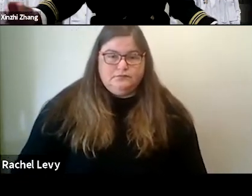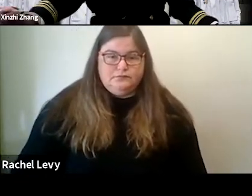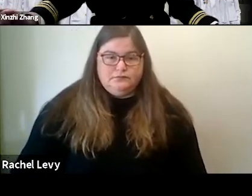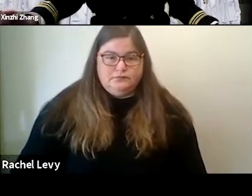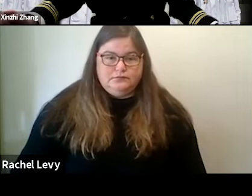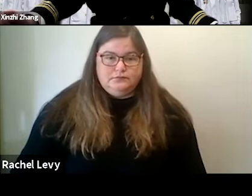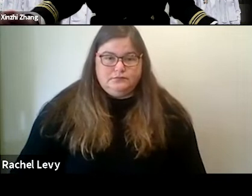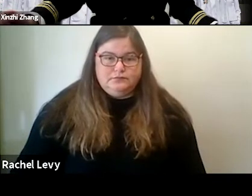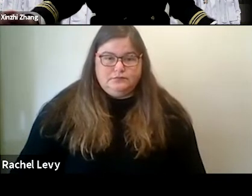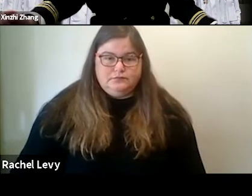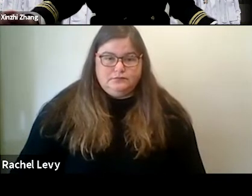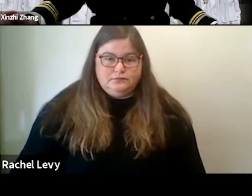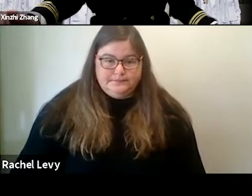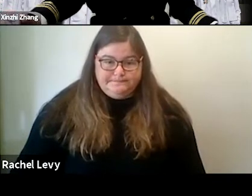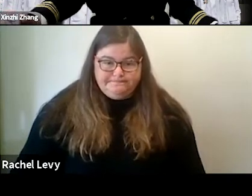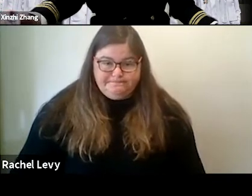I